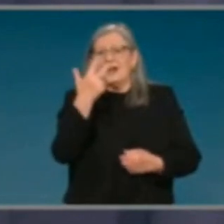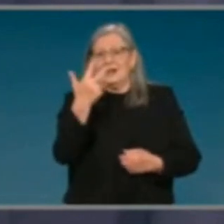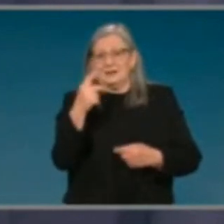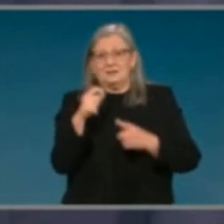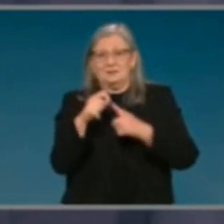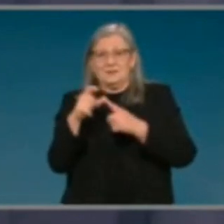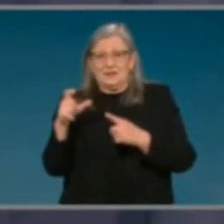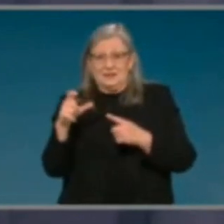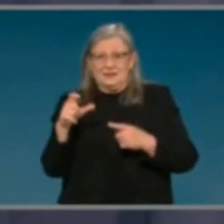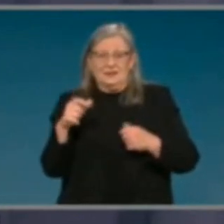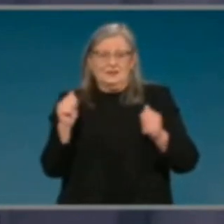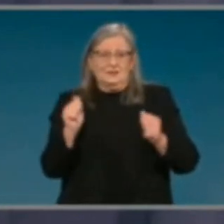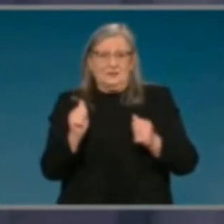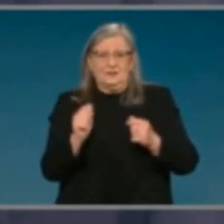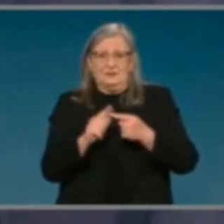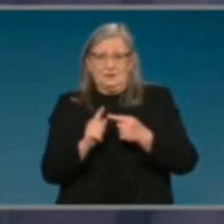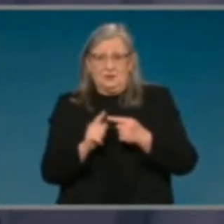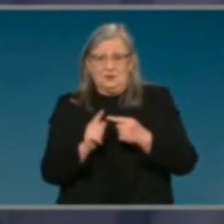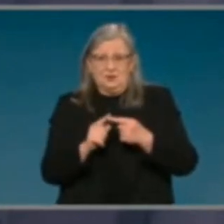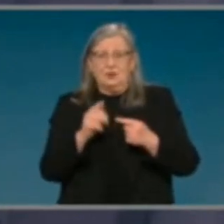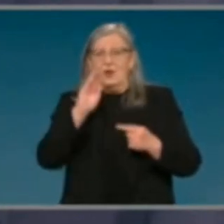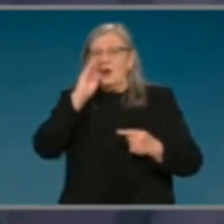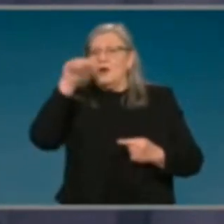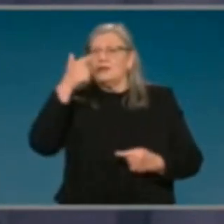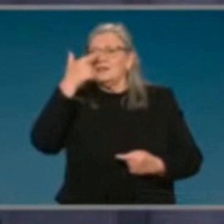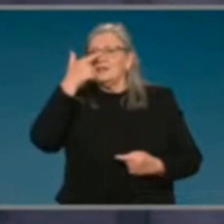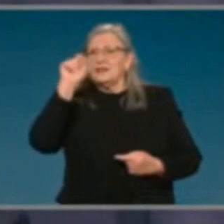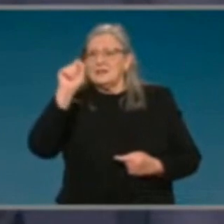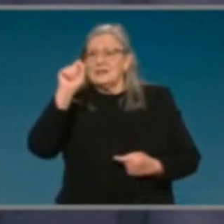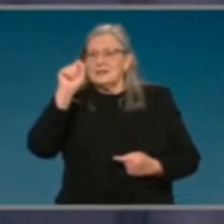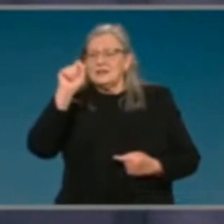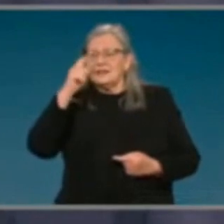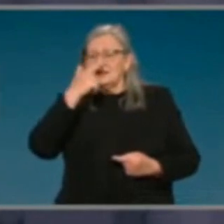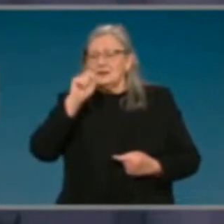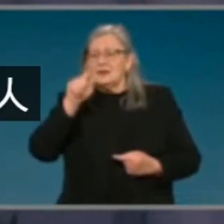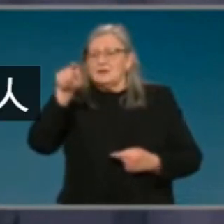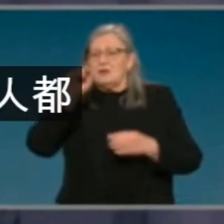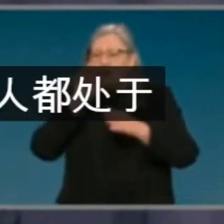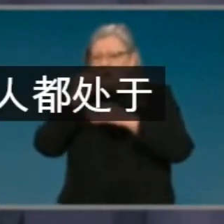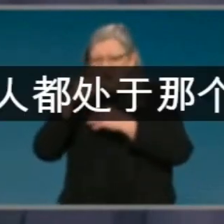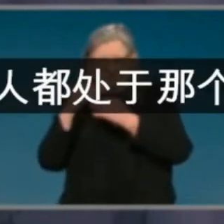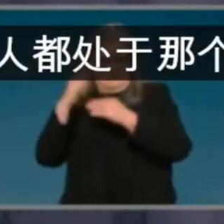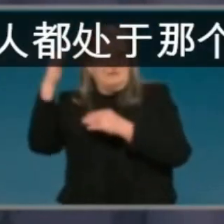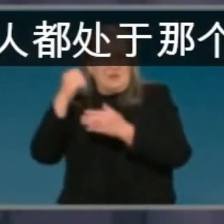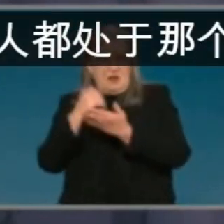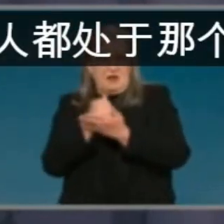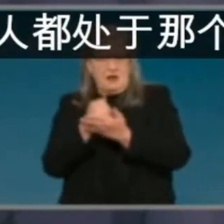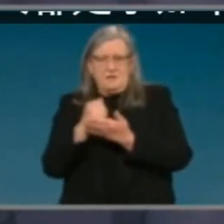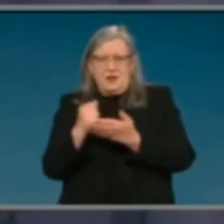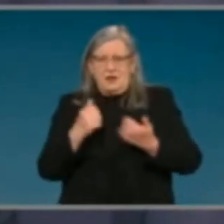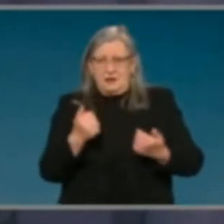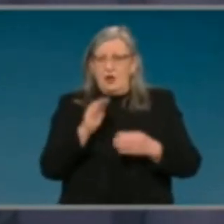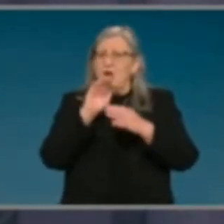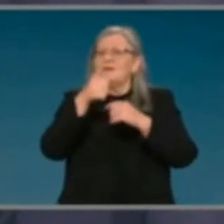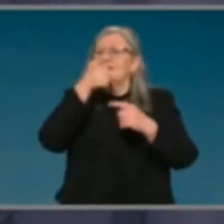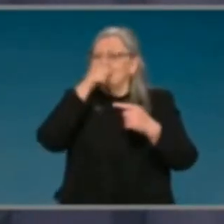our 70 plus, we're already at 99%, but now everybody 60 plus is at that level. We